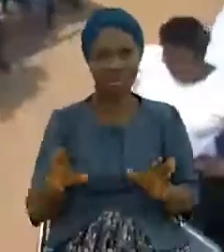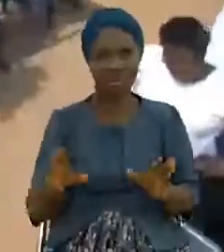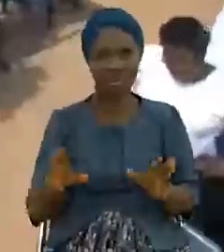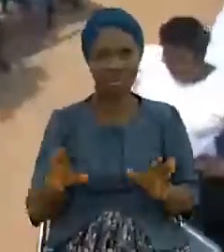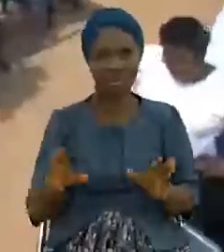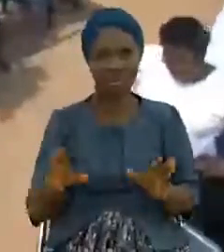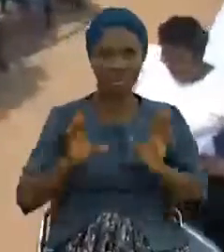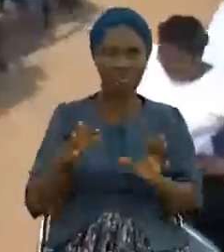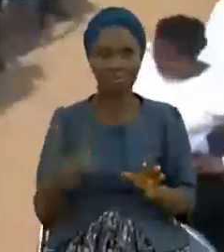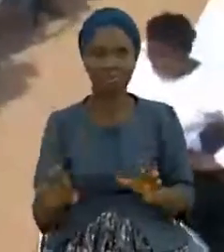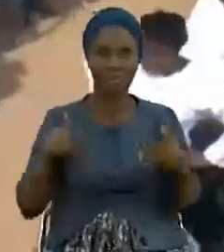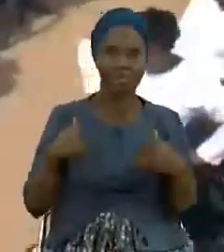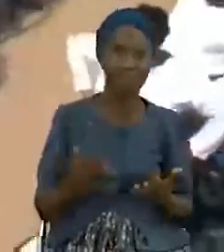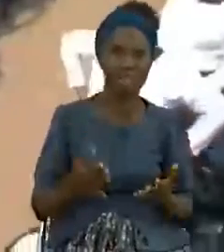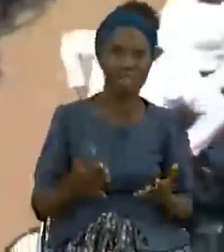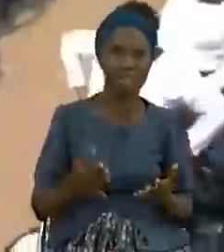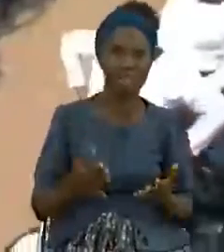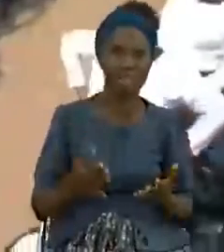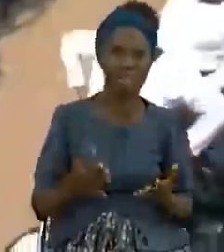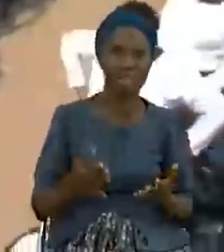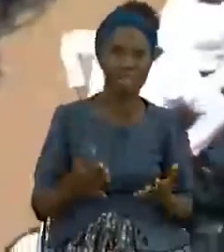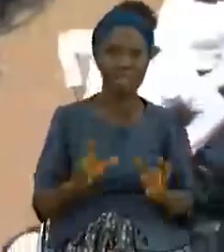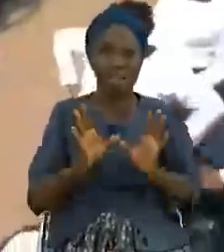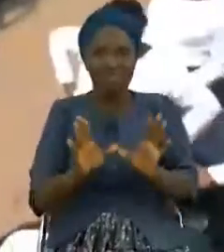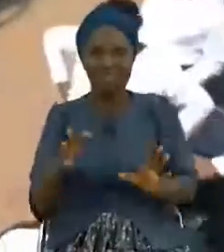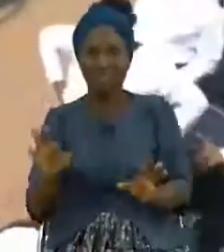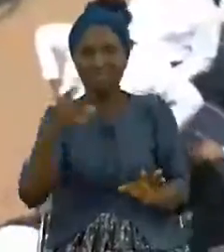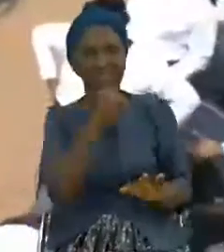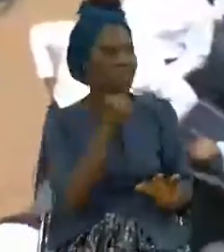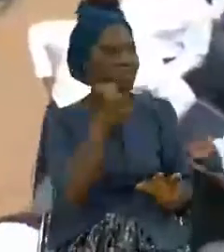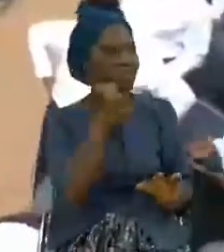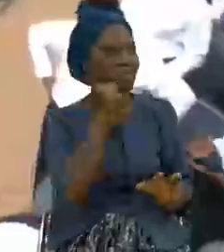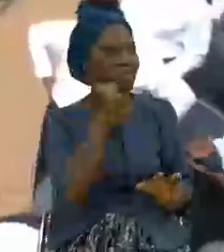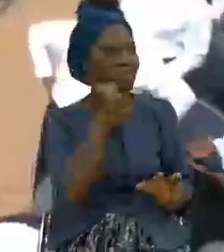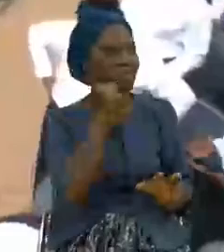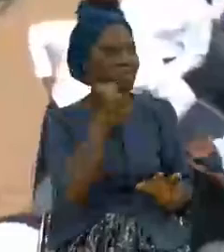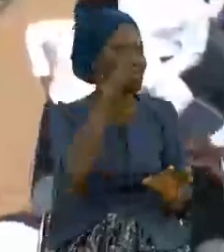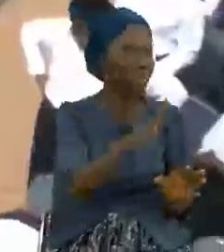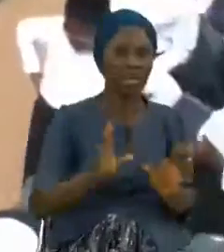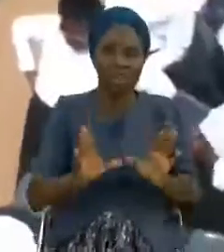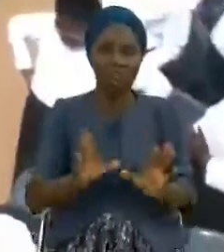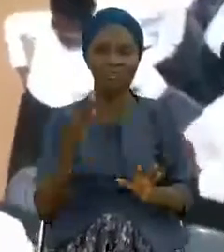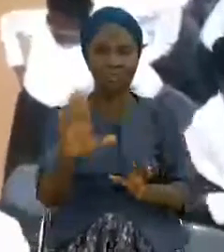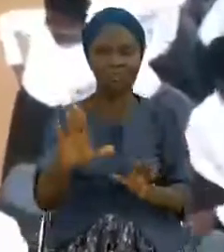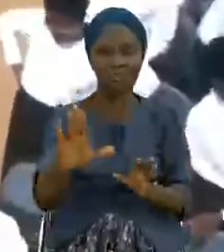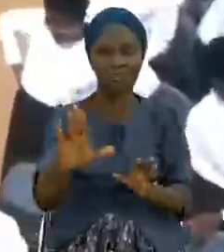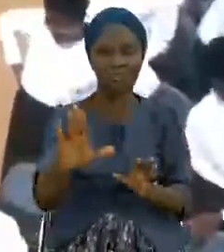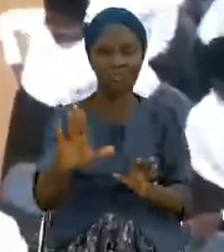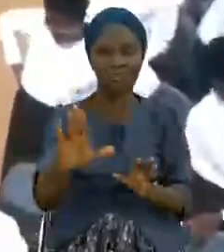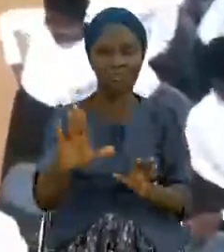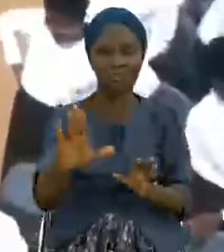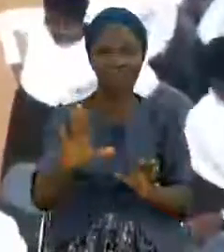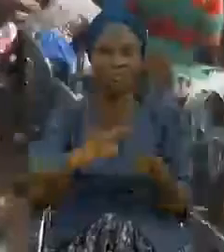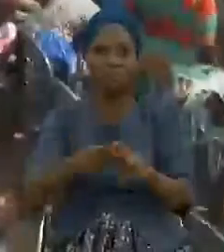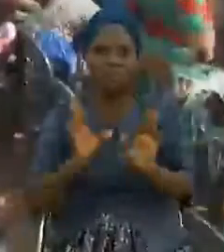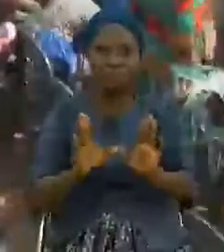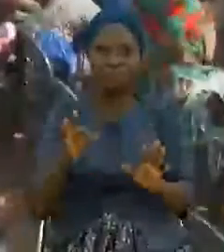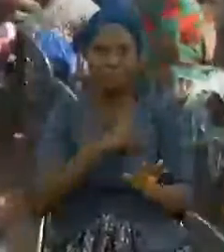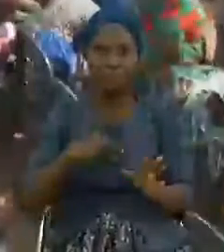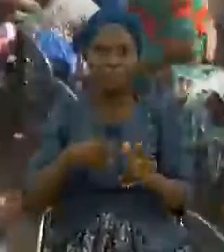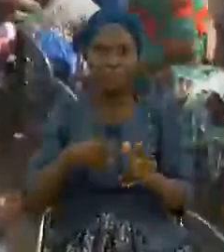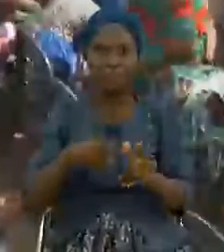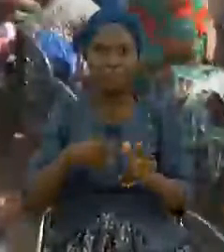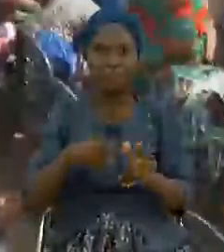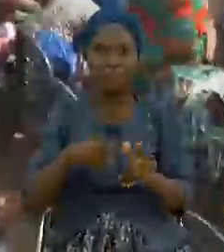afraid of your neighbor, afraid of members, and you tremble before a fellow